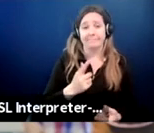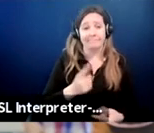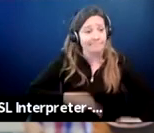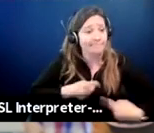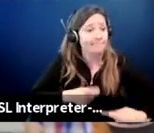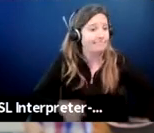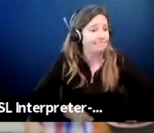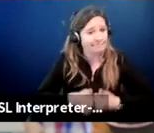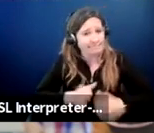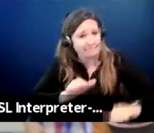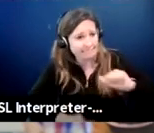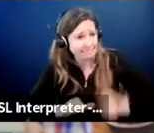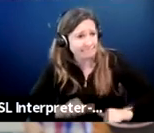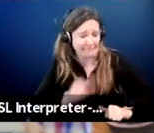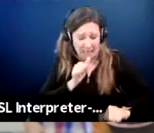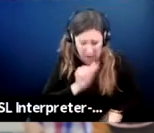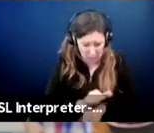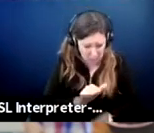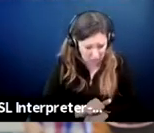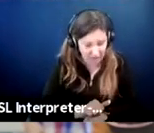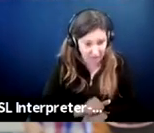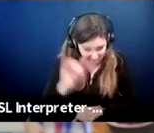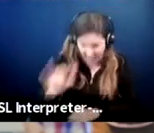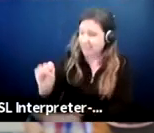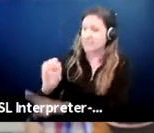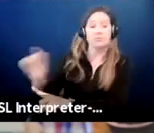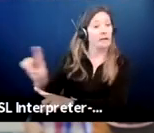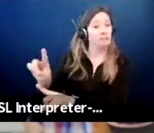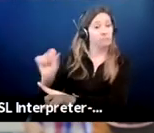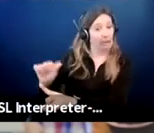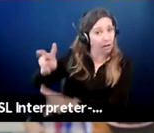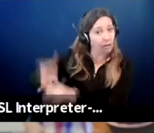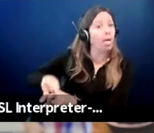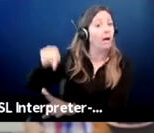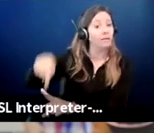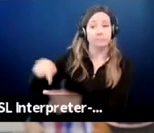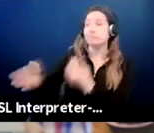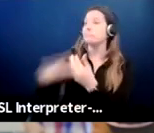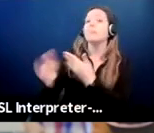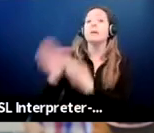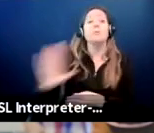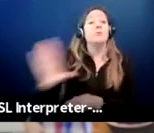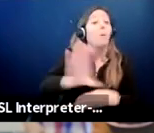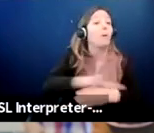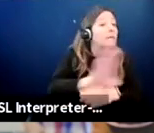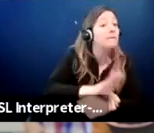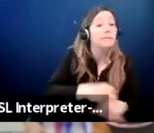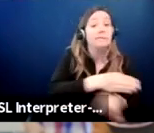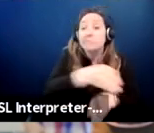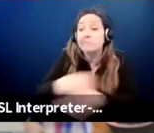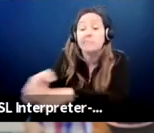working. That is SR&ED. Doesn't matter what industry you're in. And a lot of companies sometimes think, well, we're